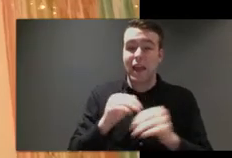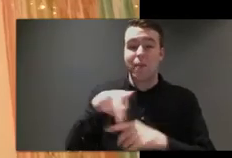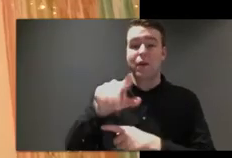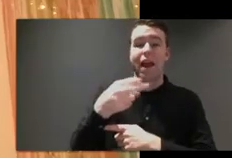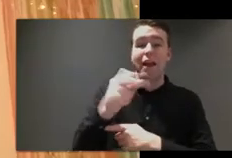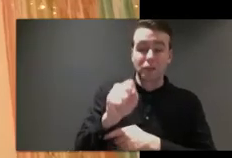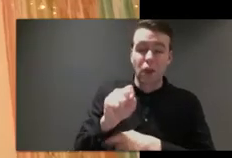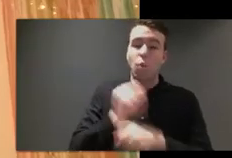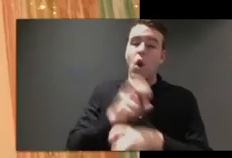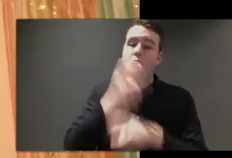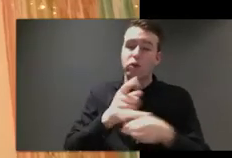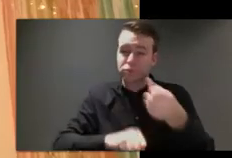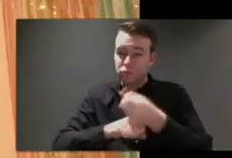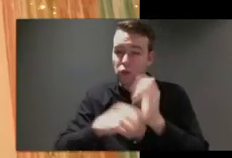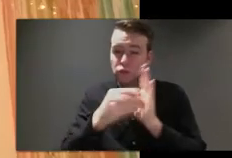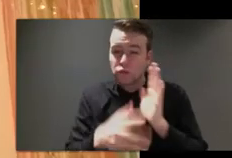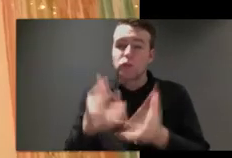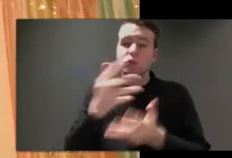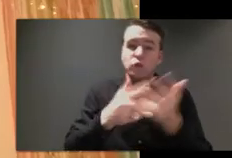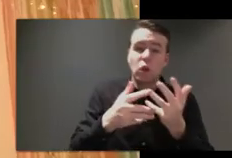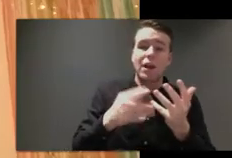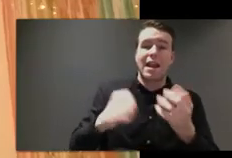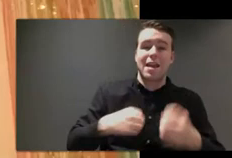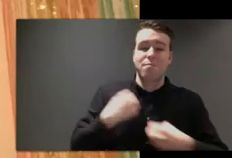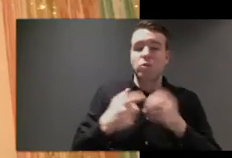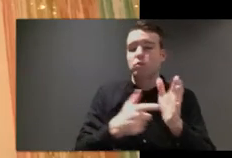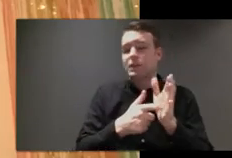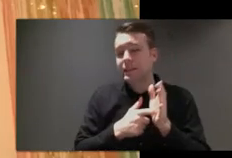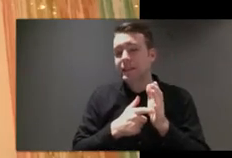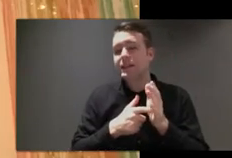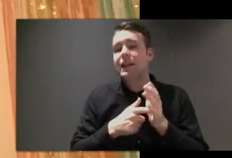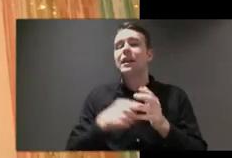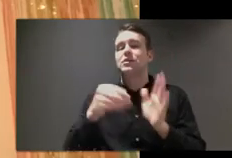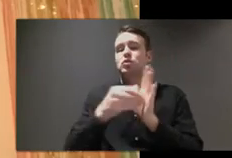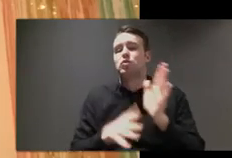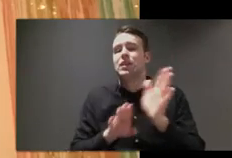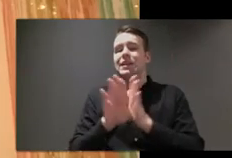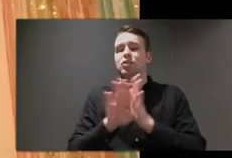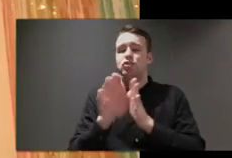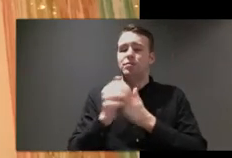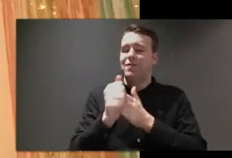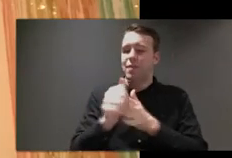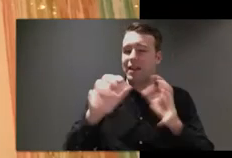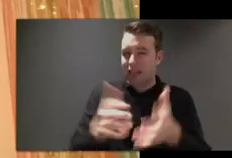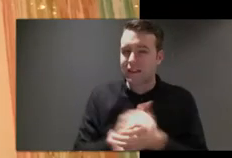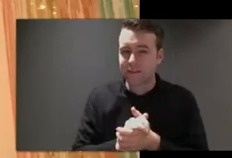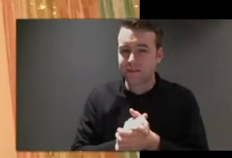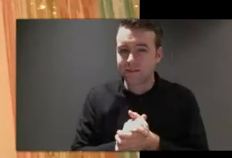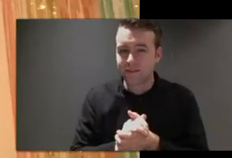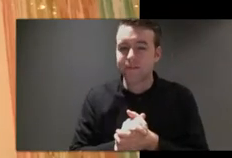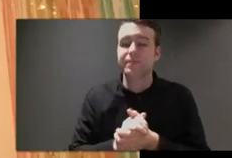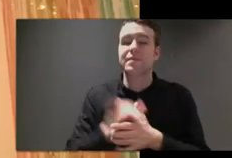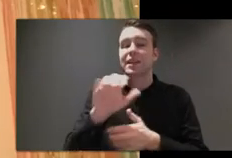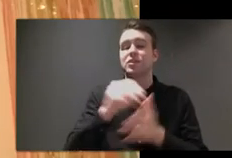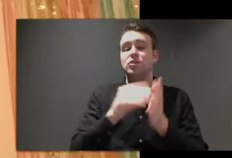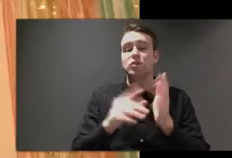are working hard to support students' social and emotional needs in their student leadership development class. These Link Crew